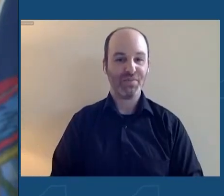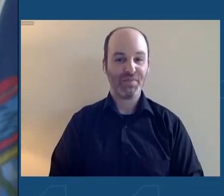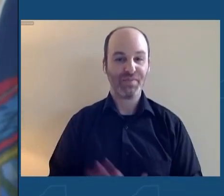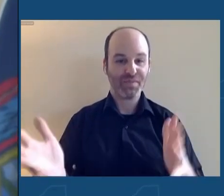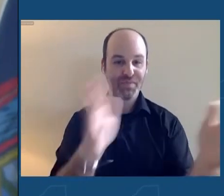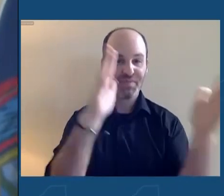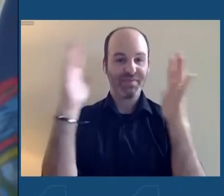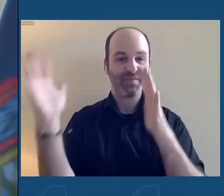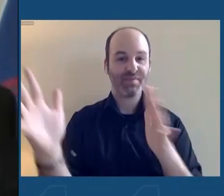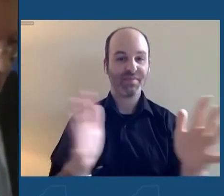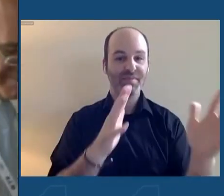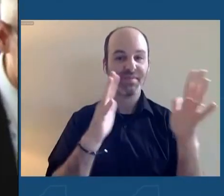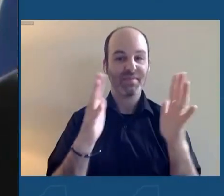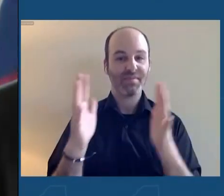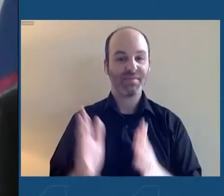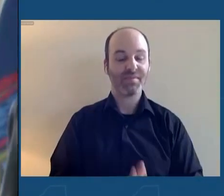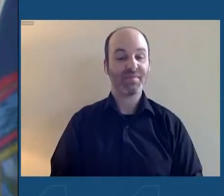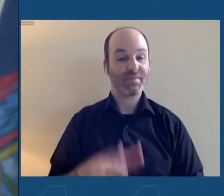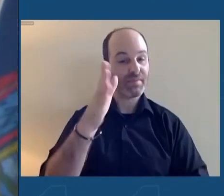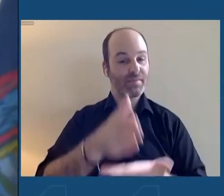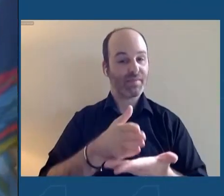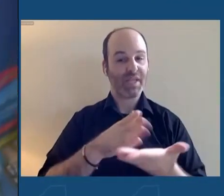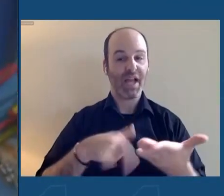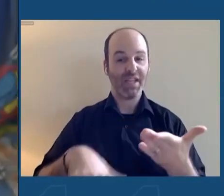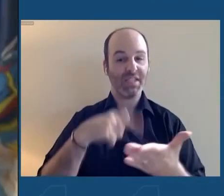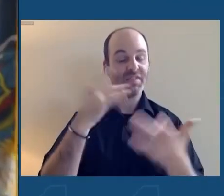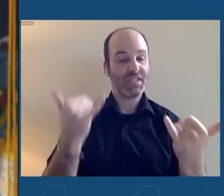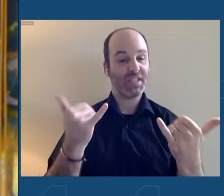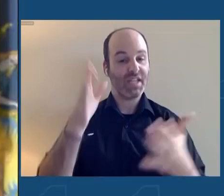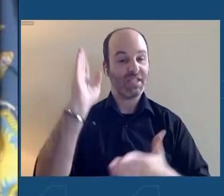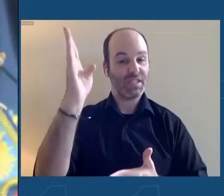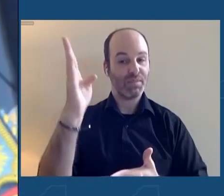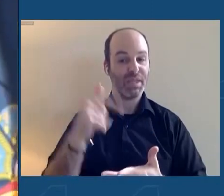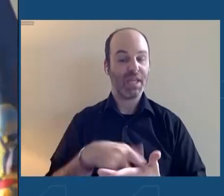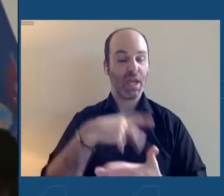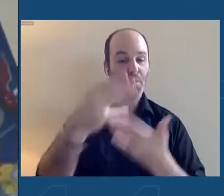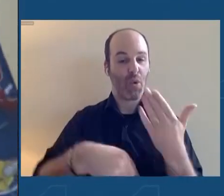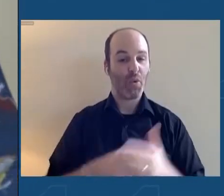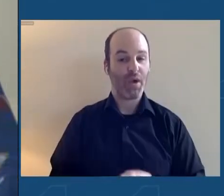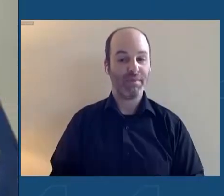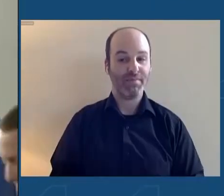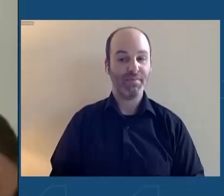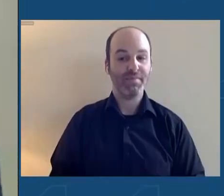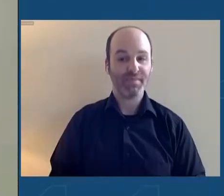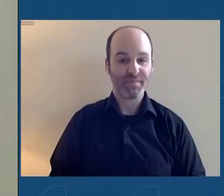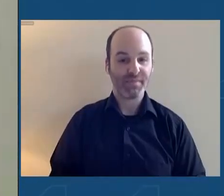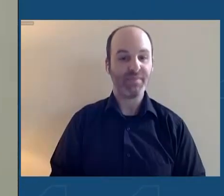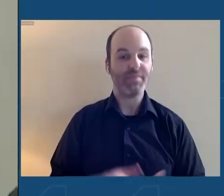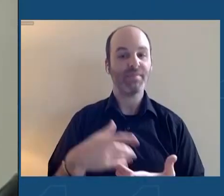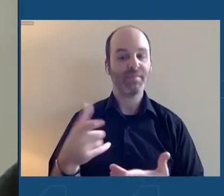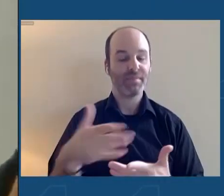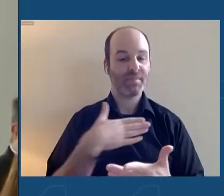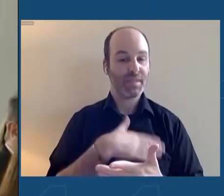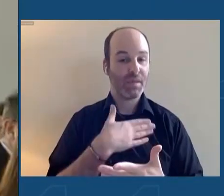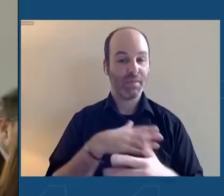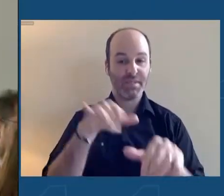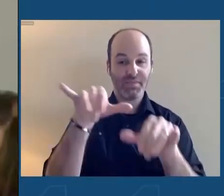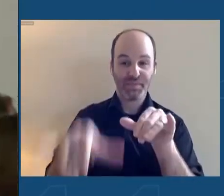This concludes today's speaking program. Thank you all for attending. Please remain in your seats for the reveal of our